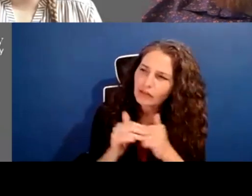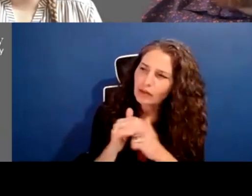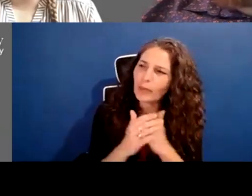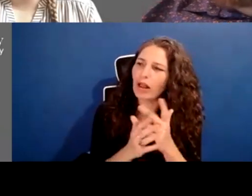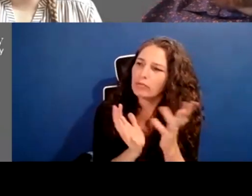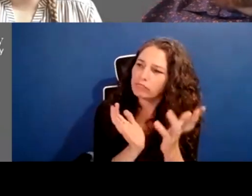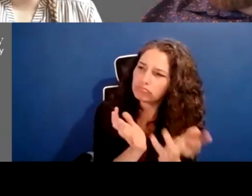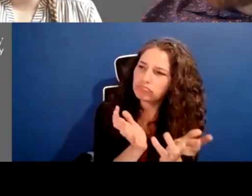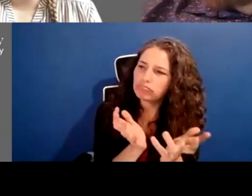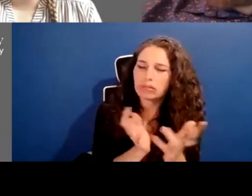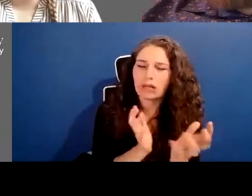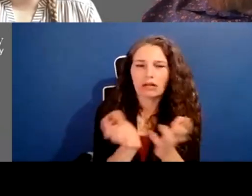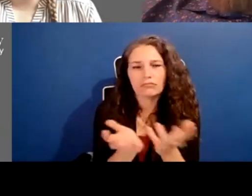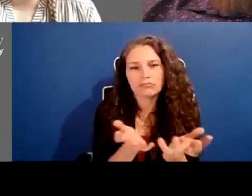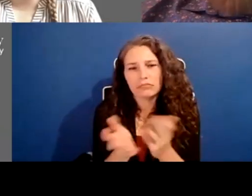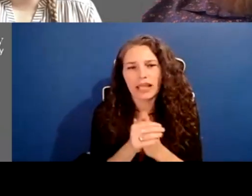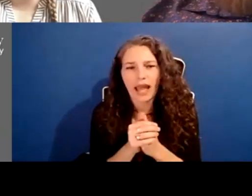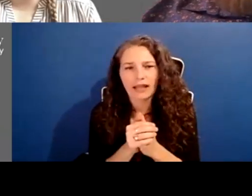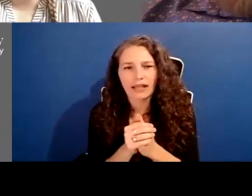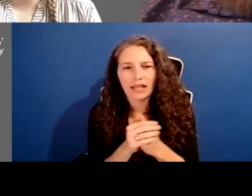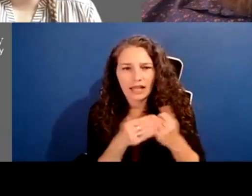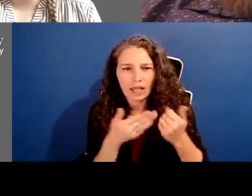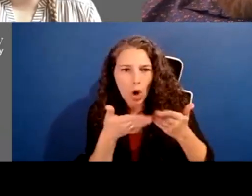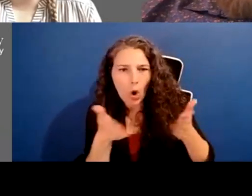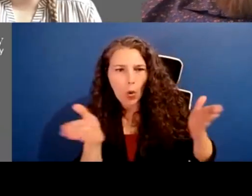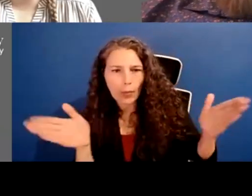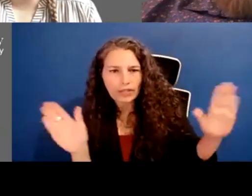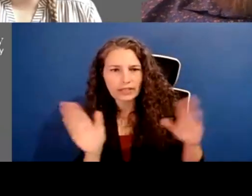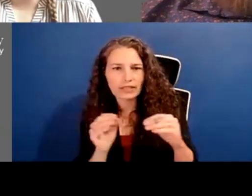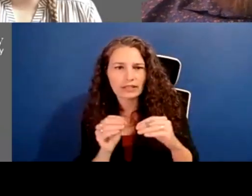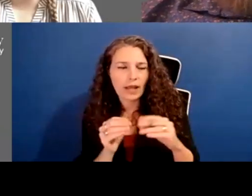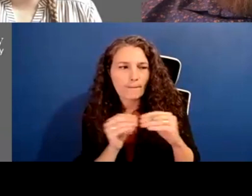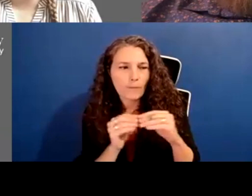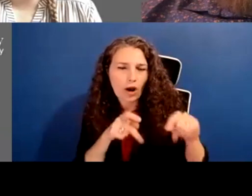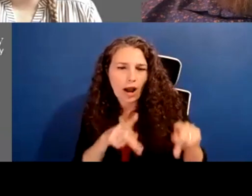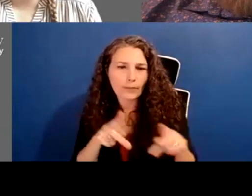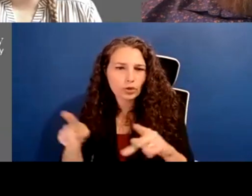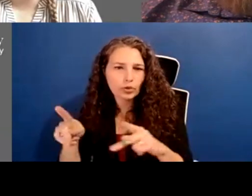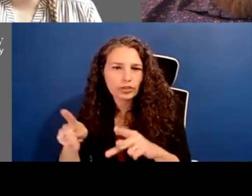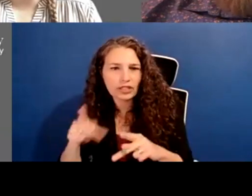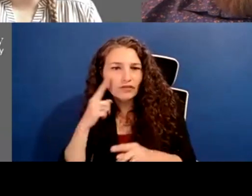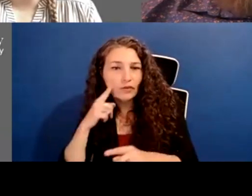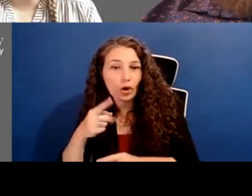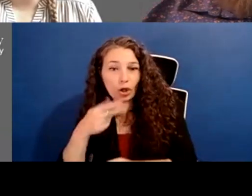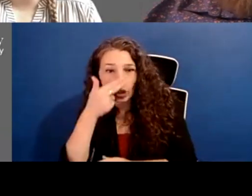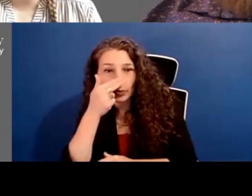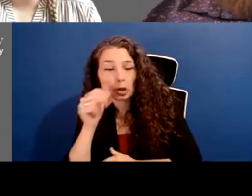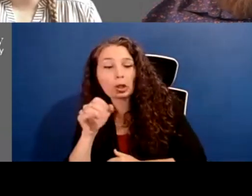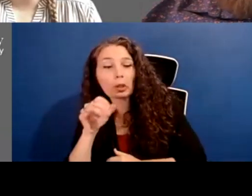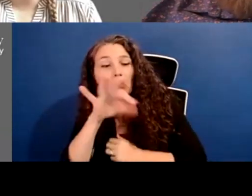opportunities to have, humor interjected, because you've established